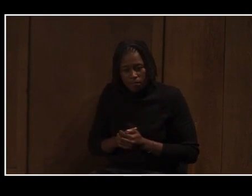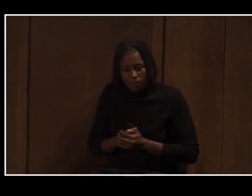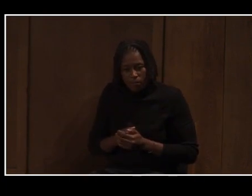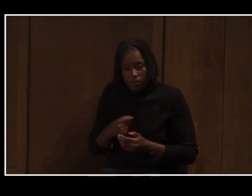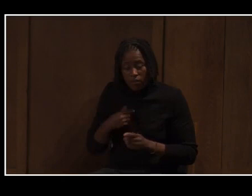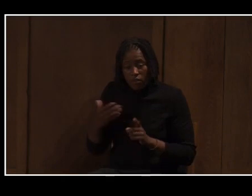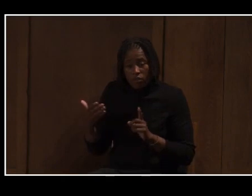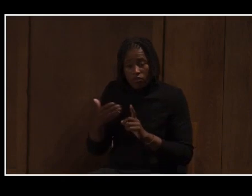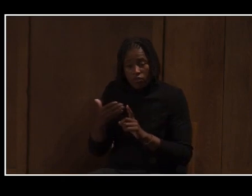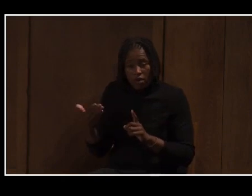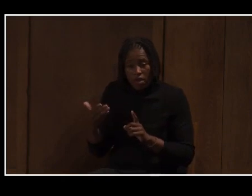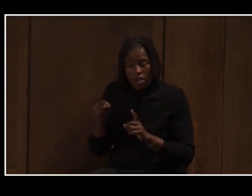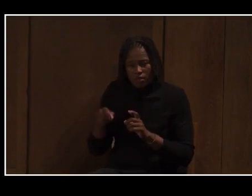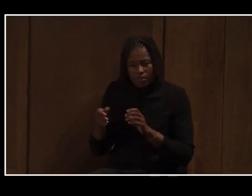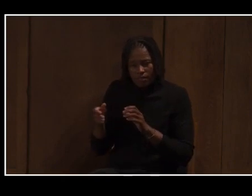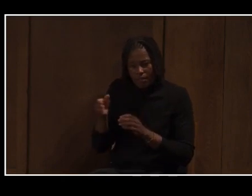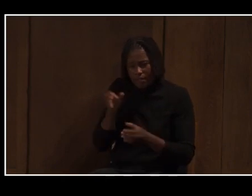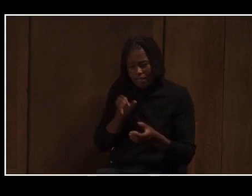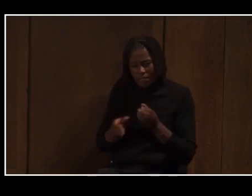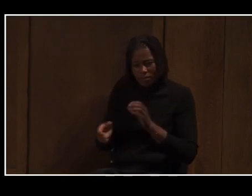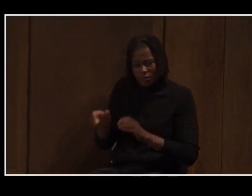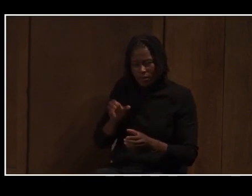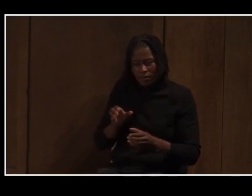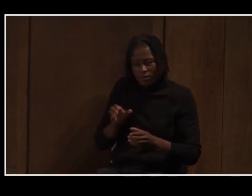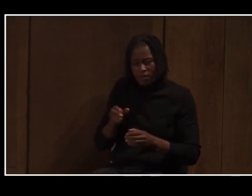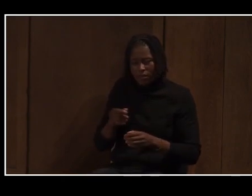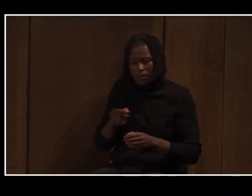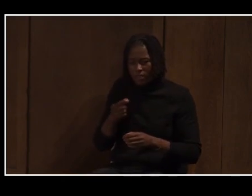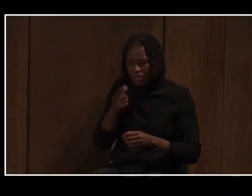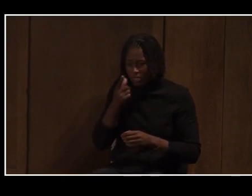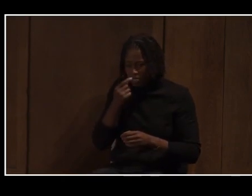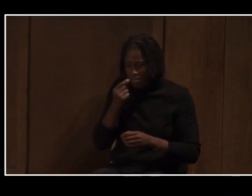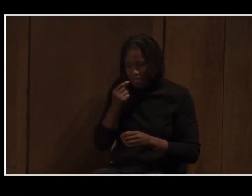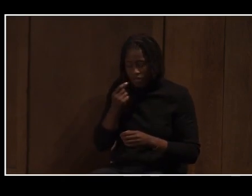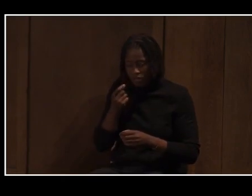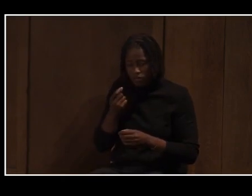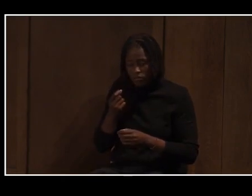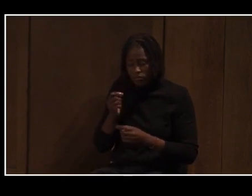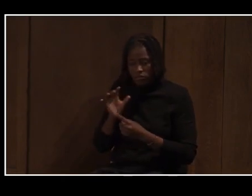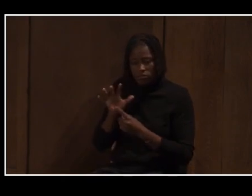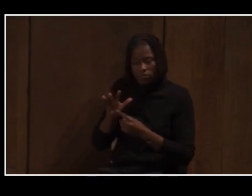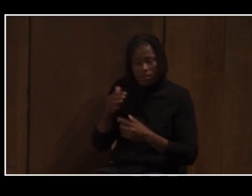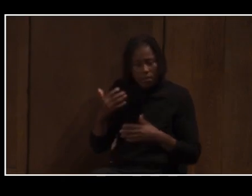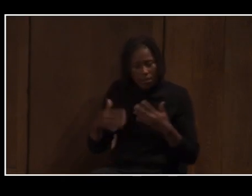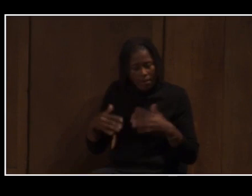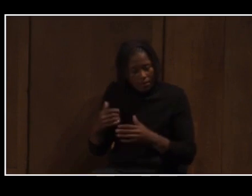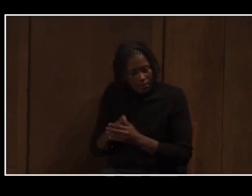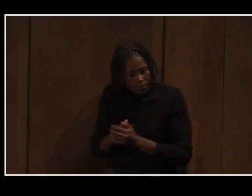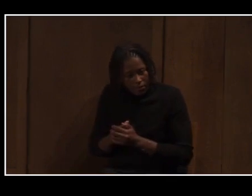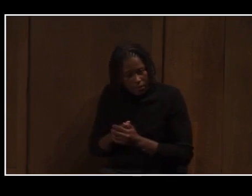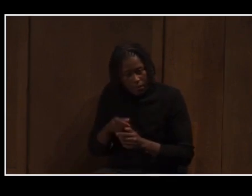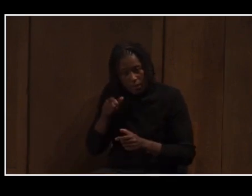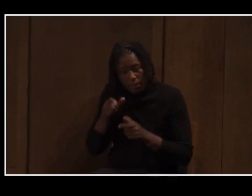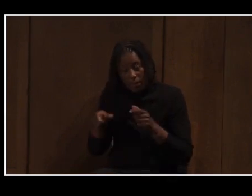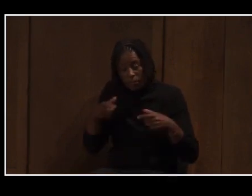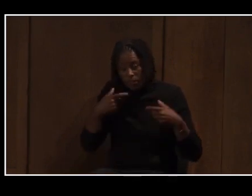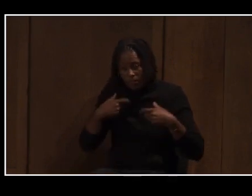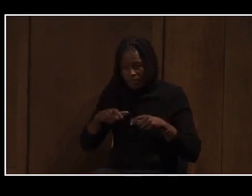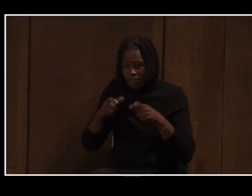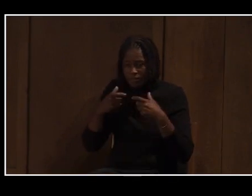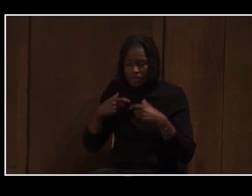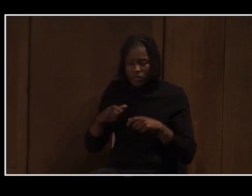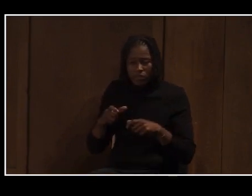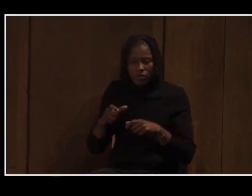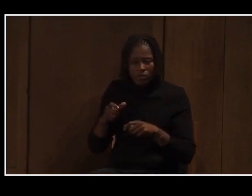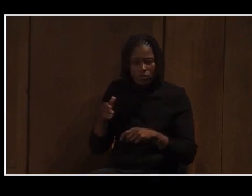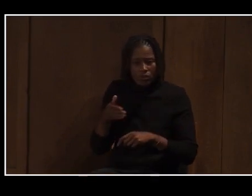can surface pain, perhaps felt more acutely by those who, for example, continue to navigate the medical industrial complex,